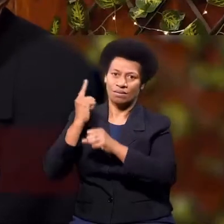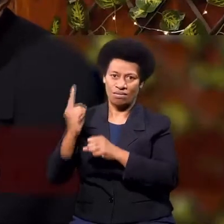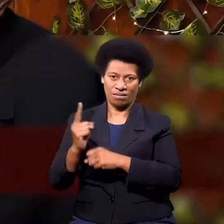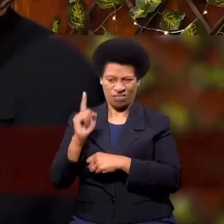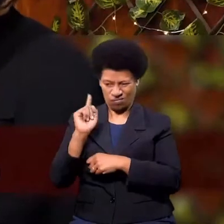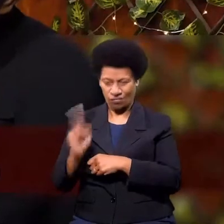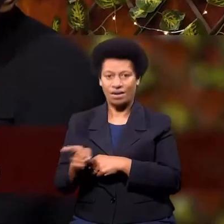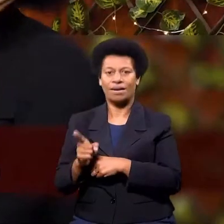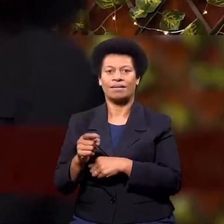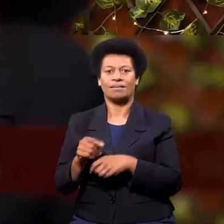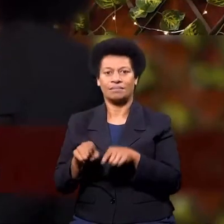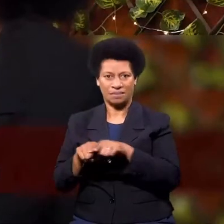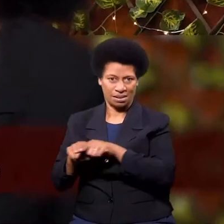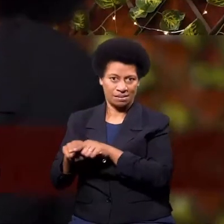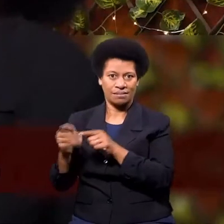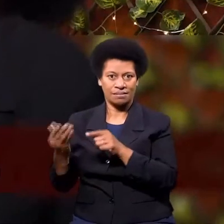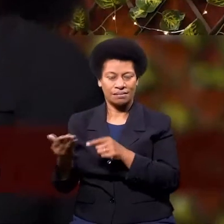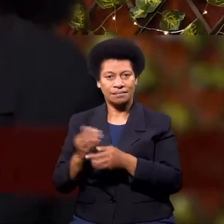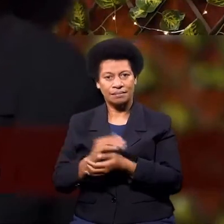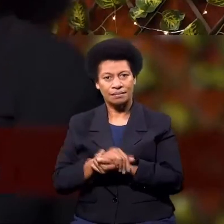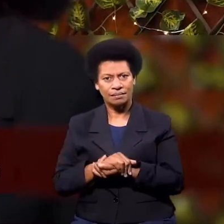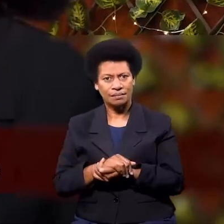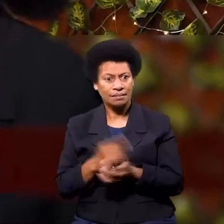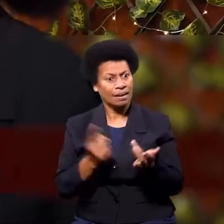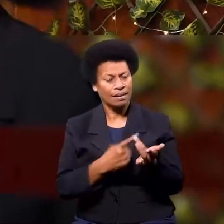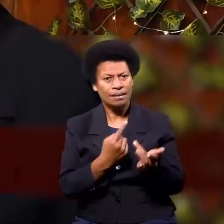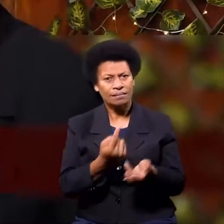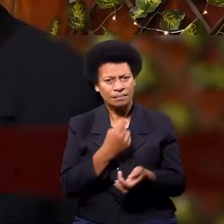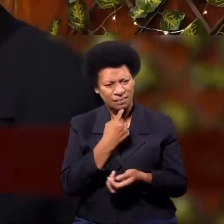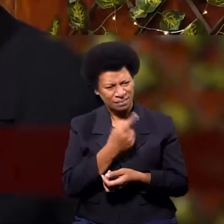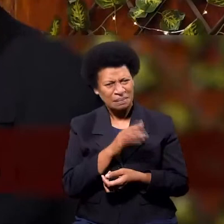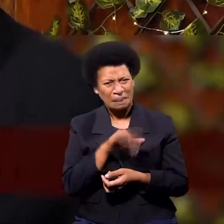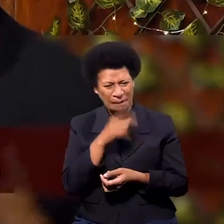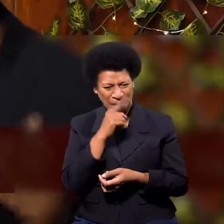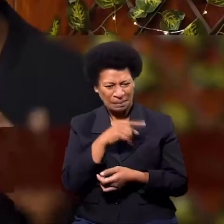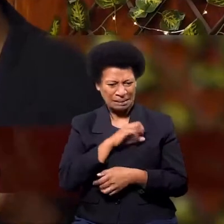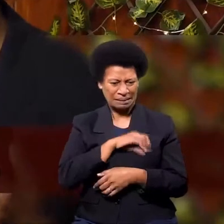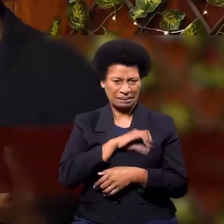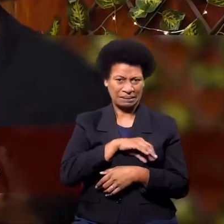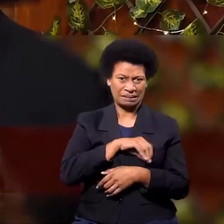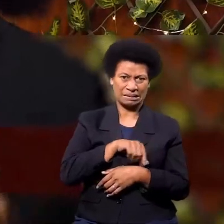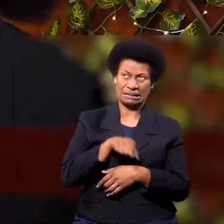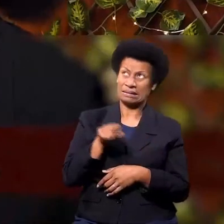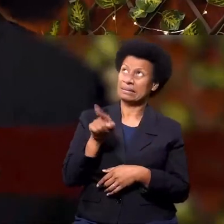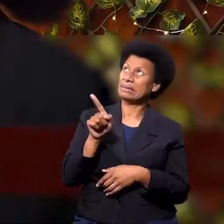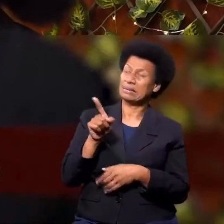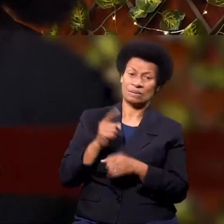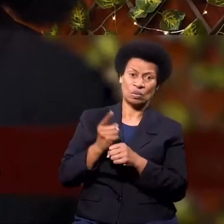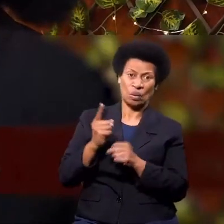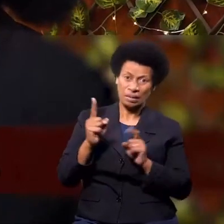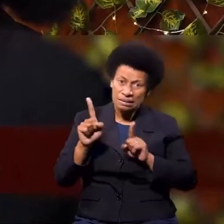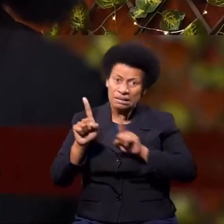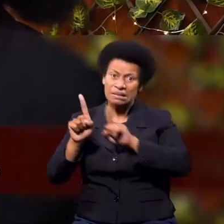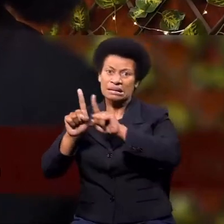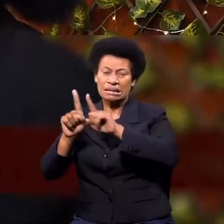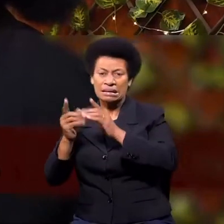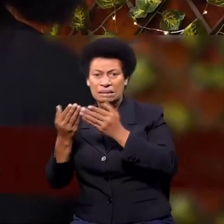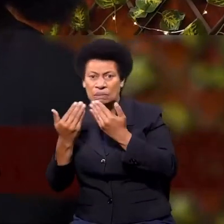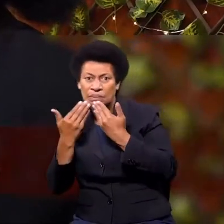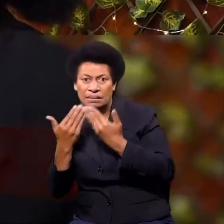Now, what? But the reality is, some people are afraid of drawing near to God with loving reverence.